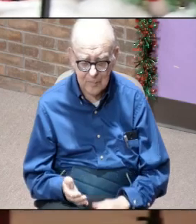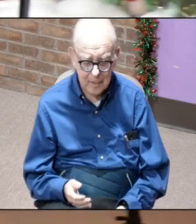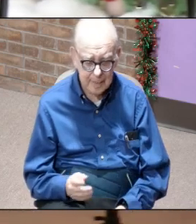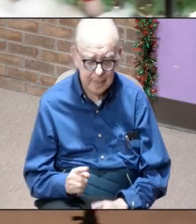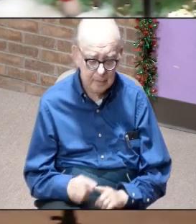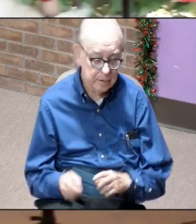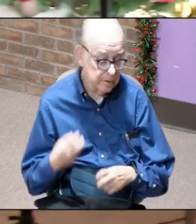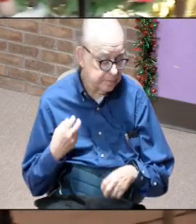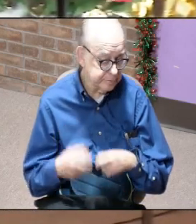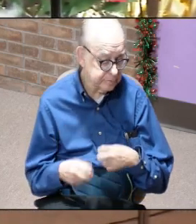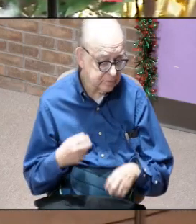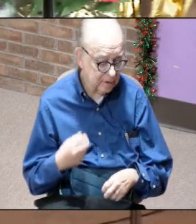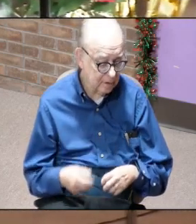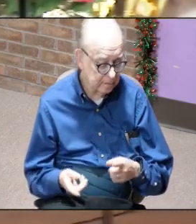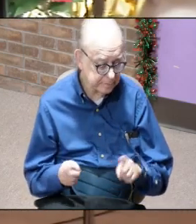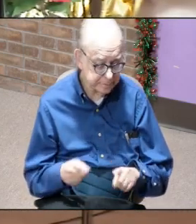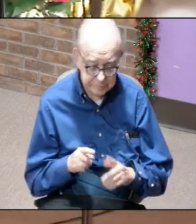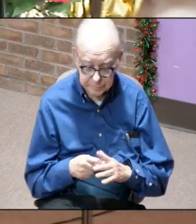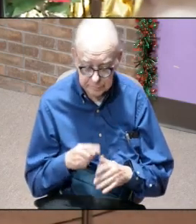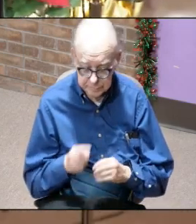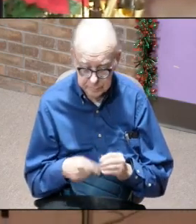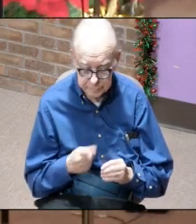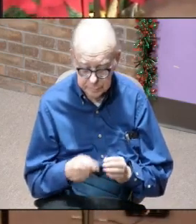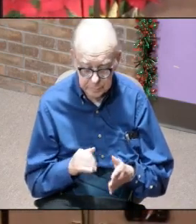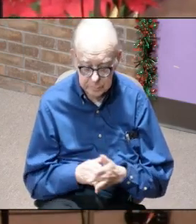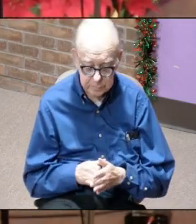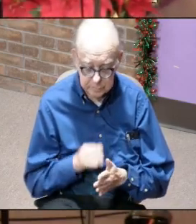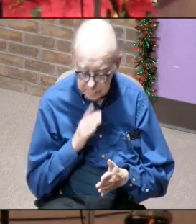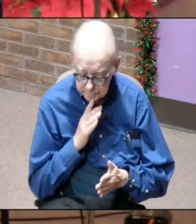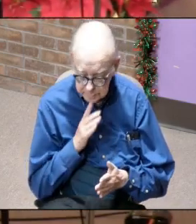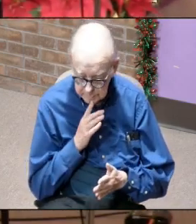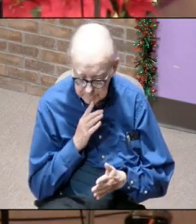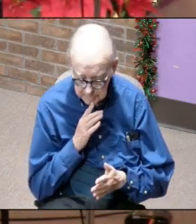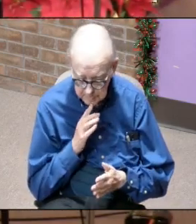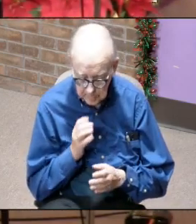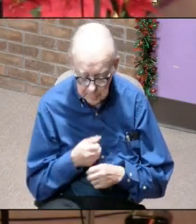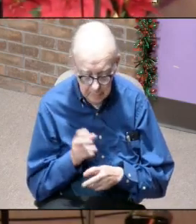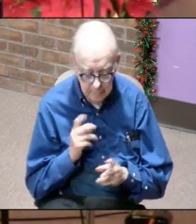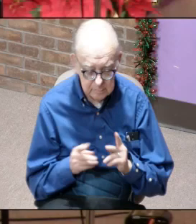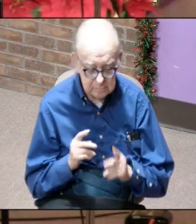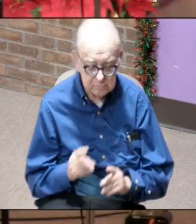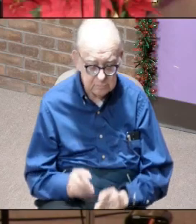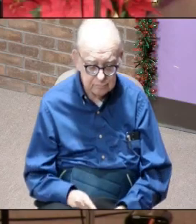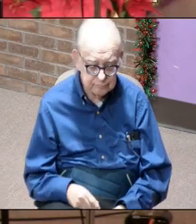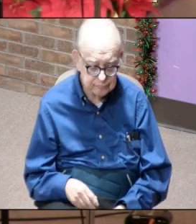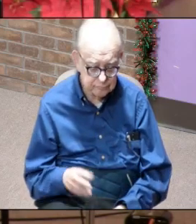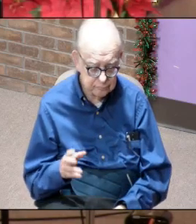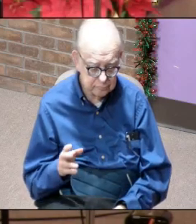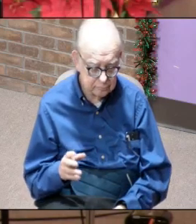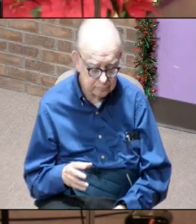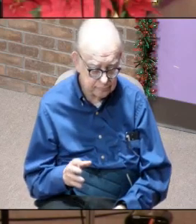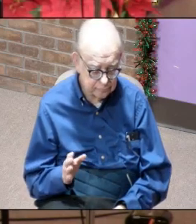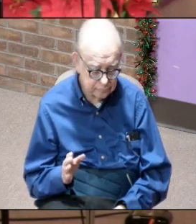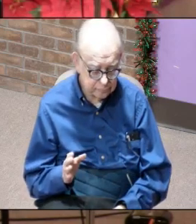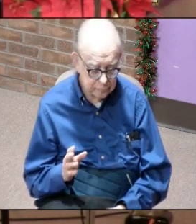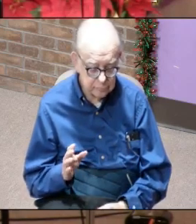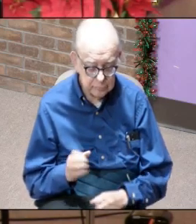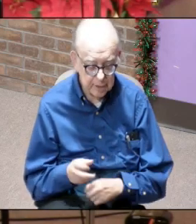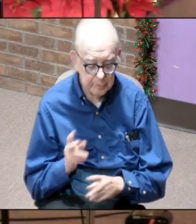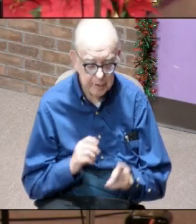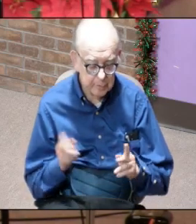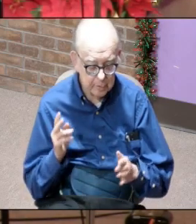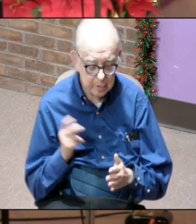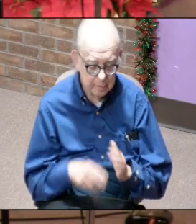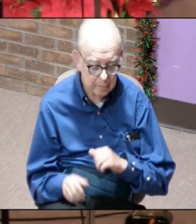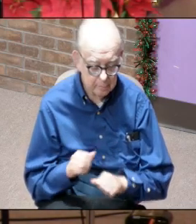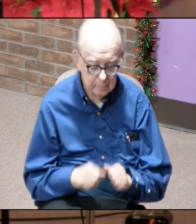But the problem is when we start talking about it, it says, and they're going to cause people, he's going to make people kill each other. You're